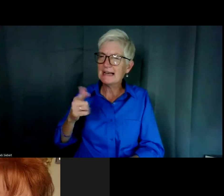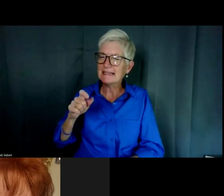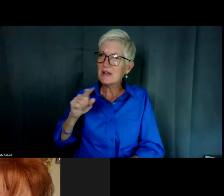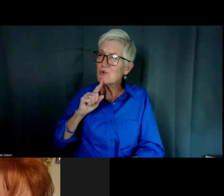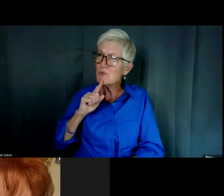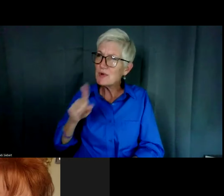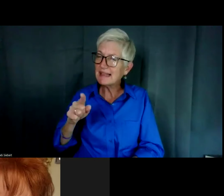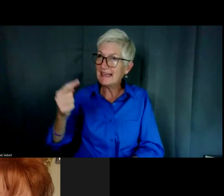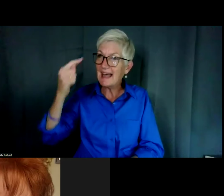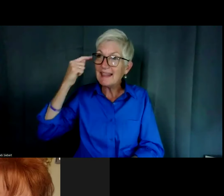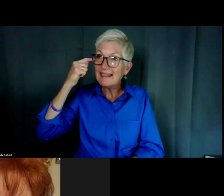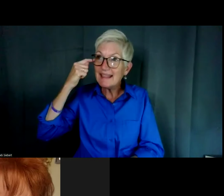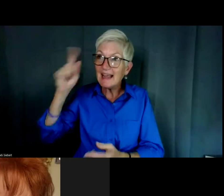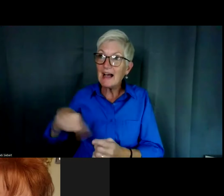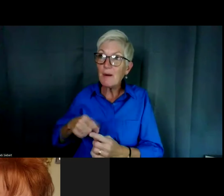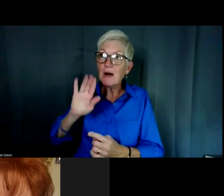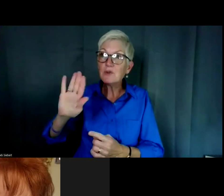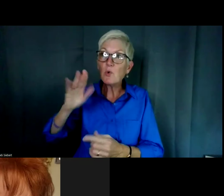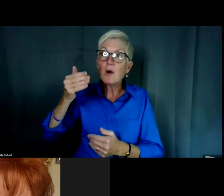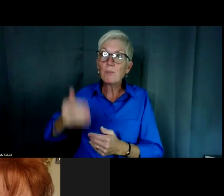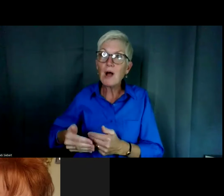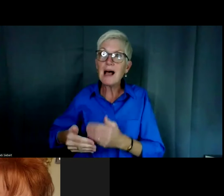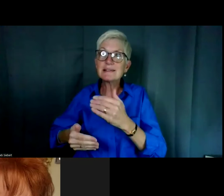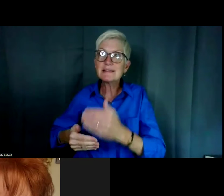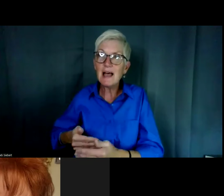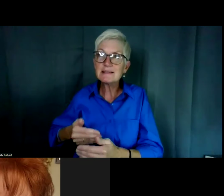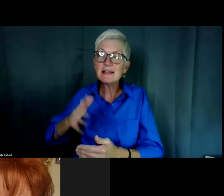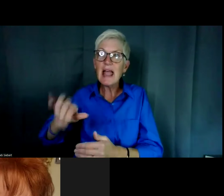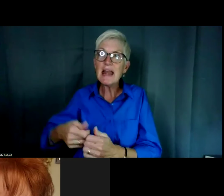their process and their approach to